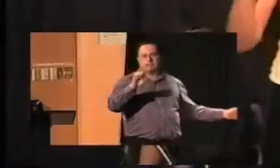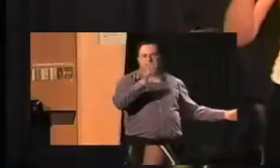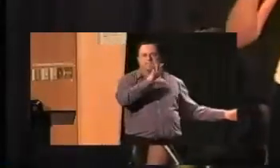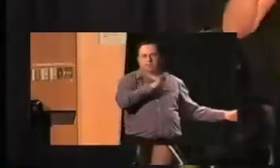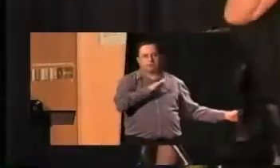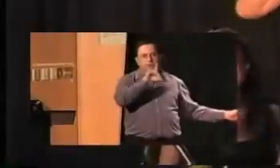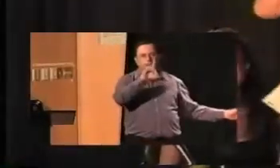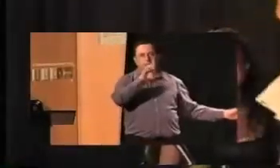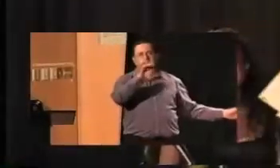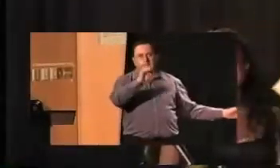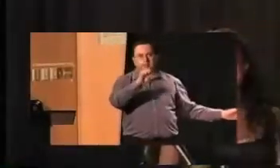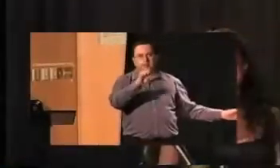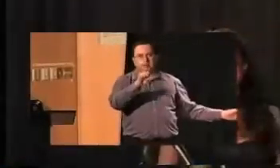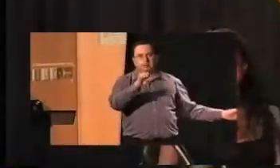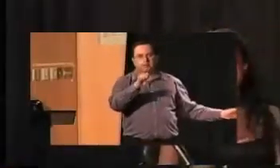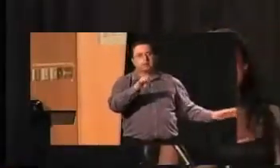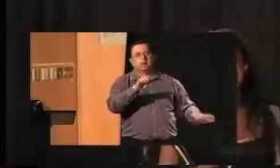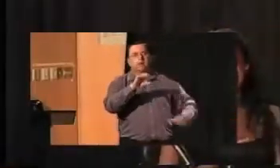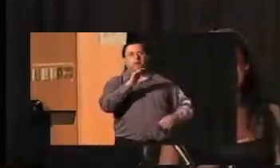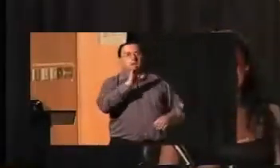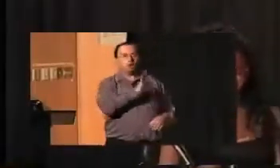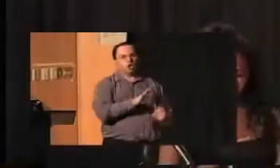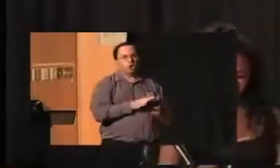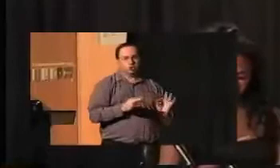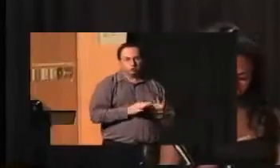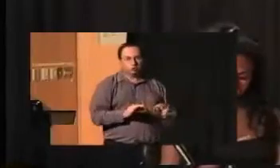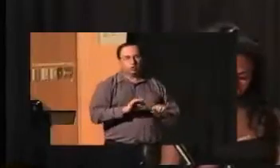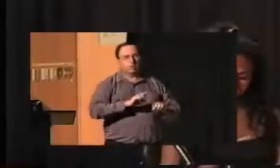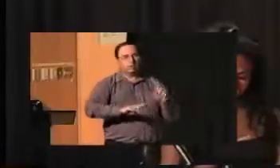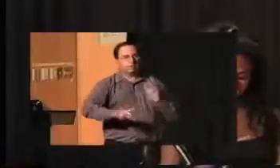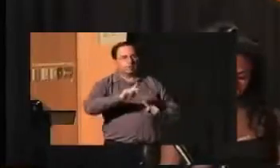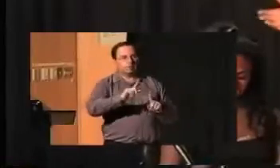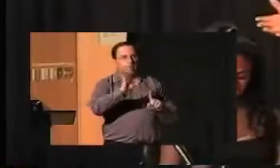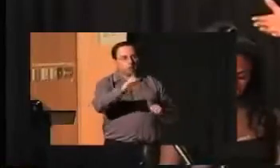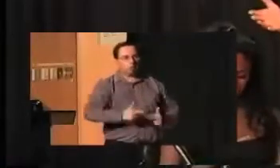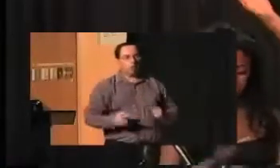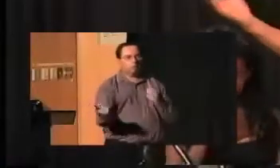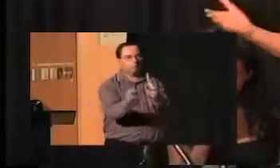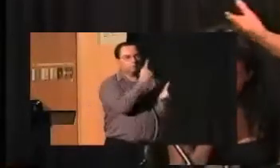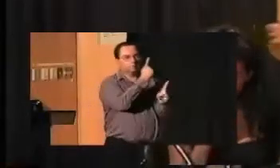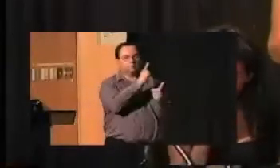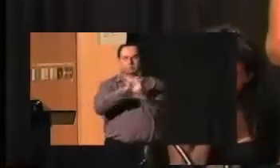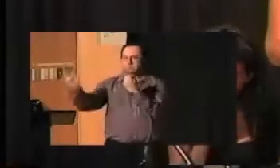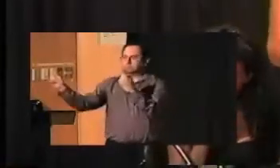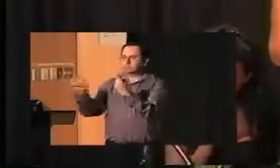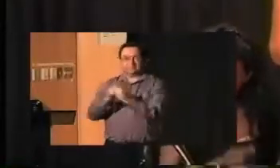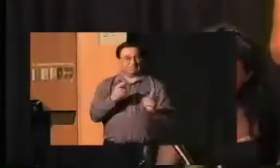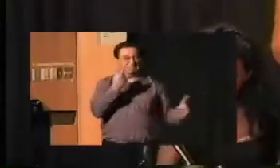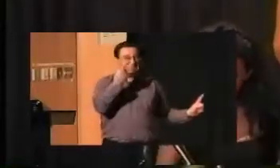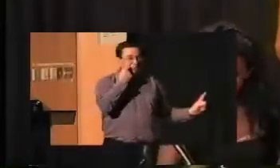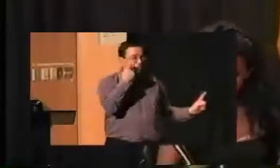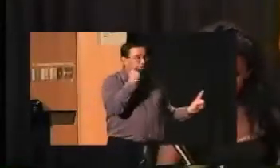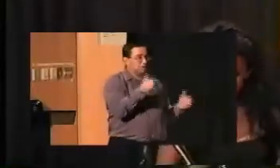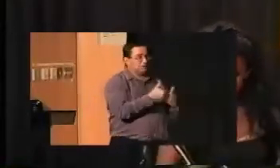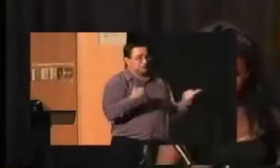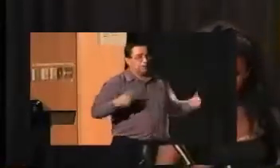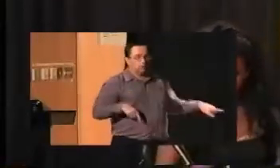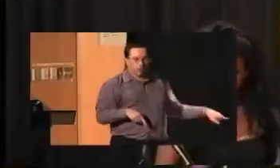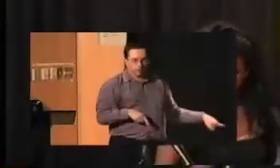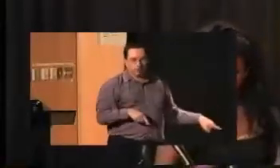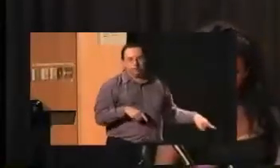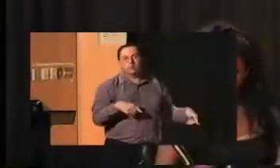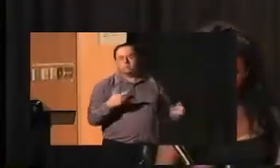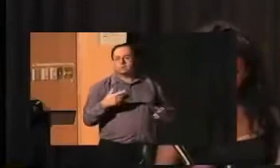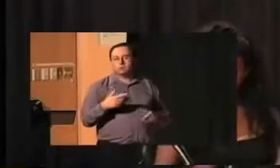Debbie, Doris, and the various people in her life at the point where she's just recently become separated. So